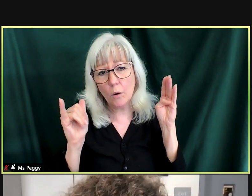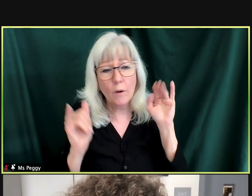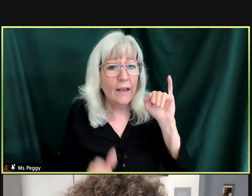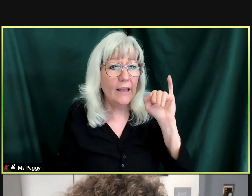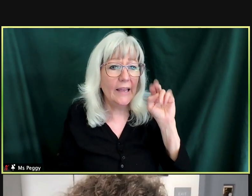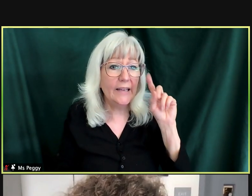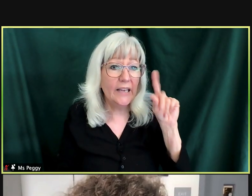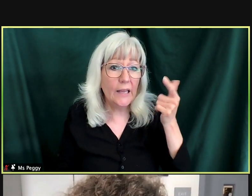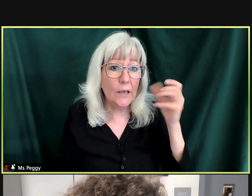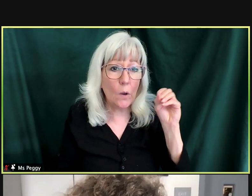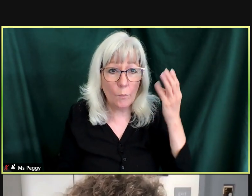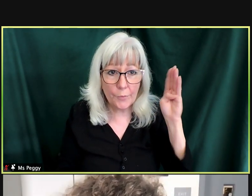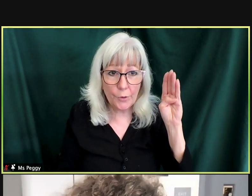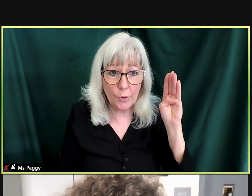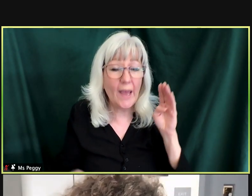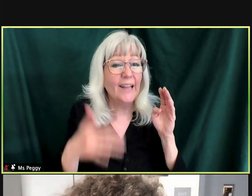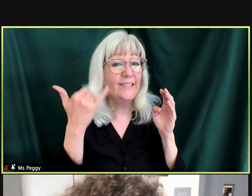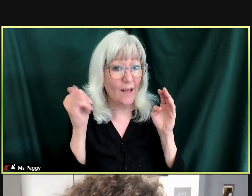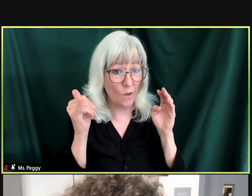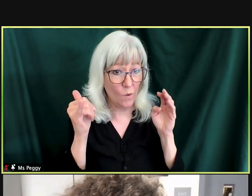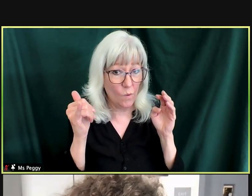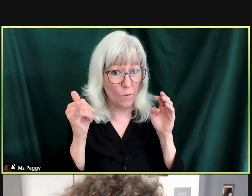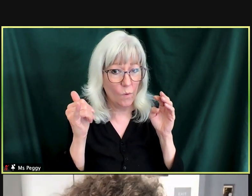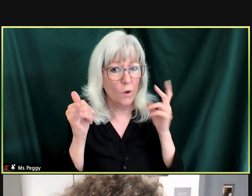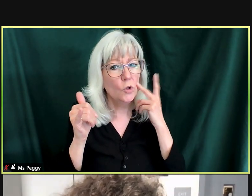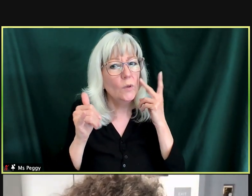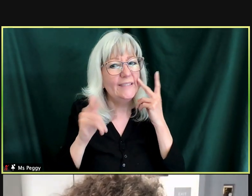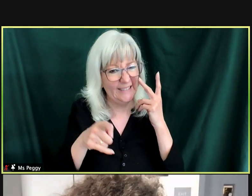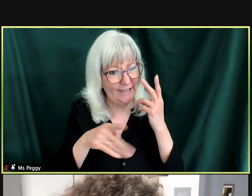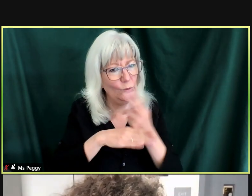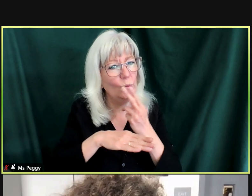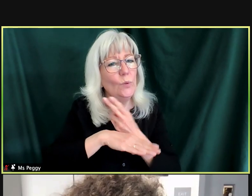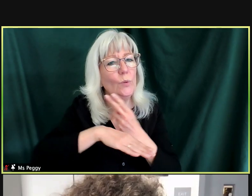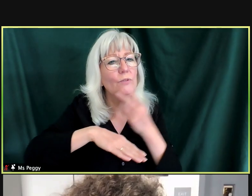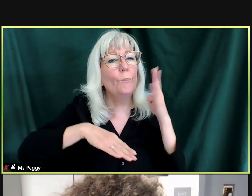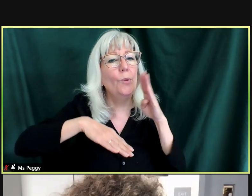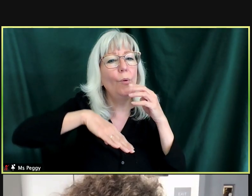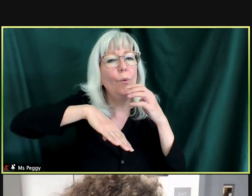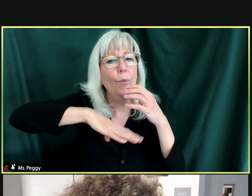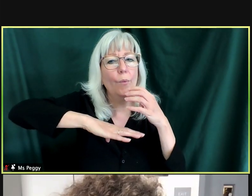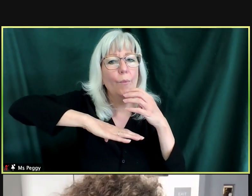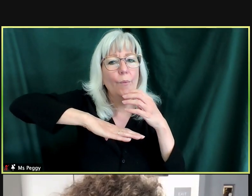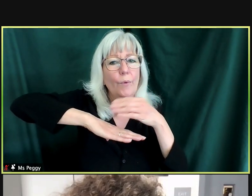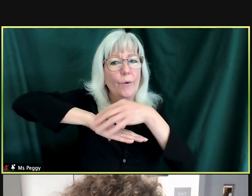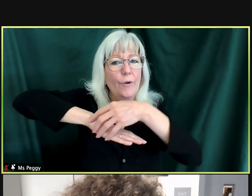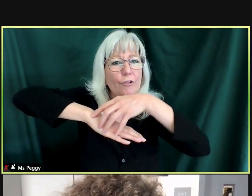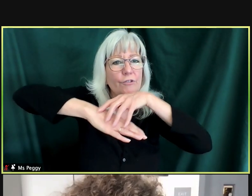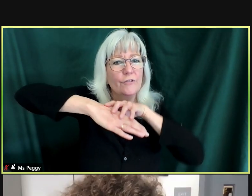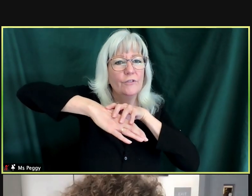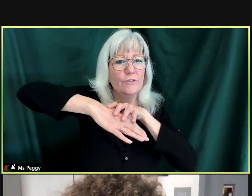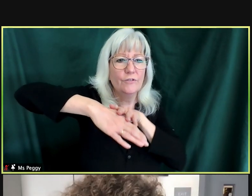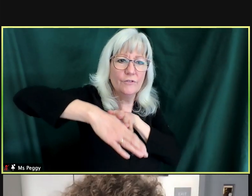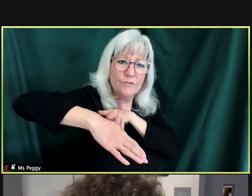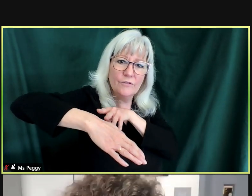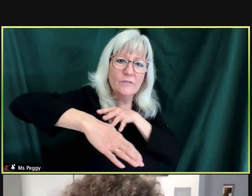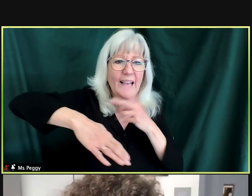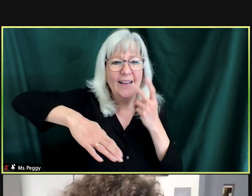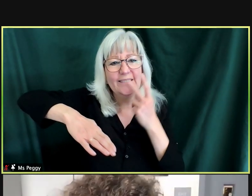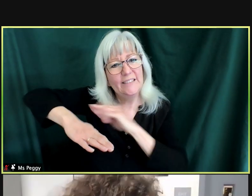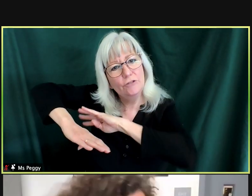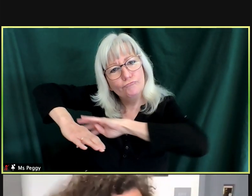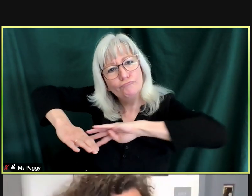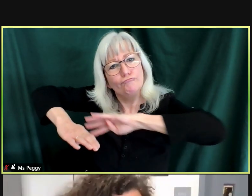and yellow. And you can see him wrapping the cross contour